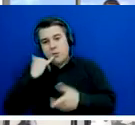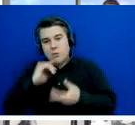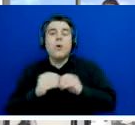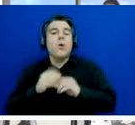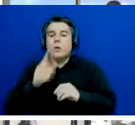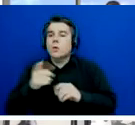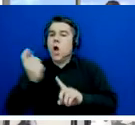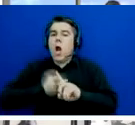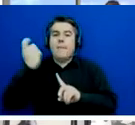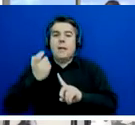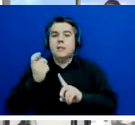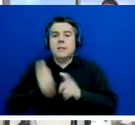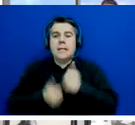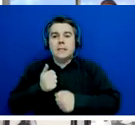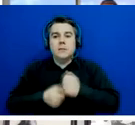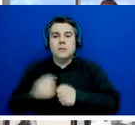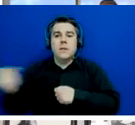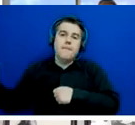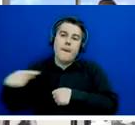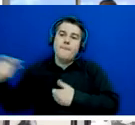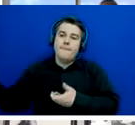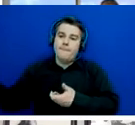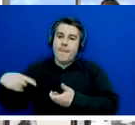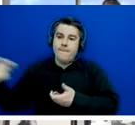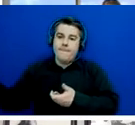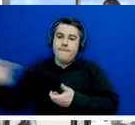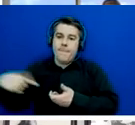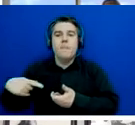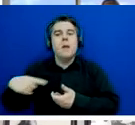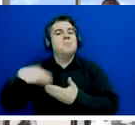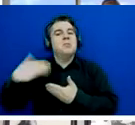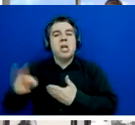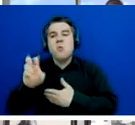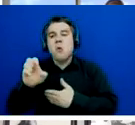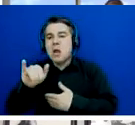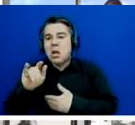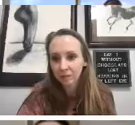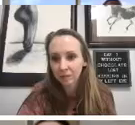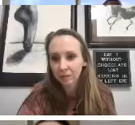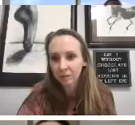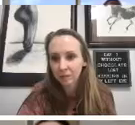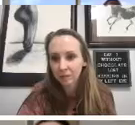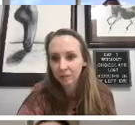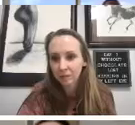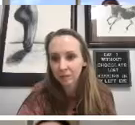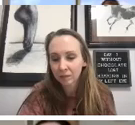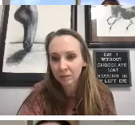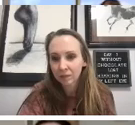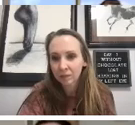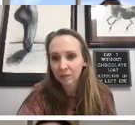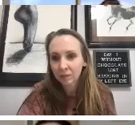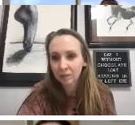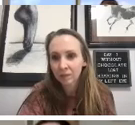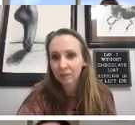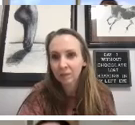text messages that will keep you up to date on the next webinars coming up, the next training calls, the next events, as well as send